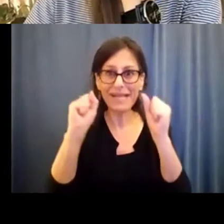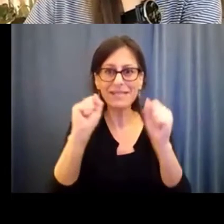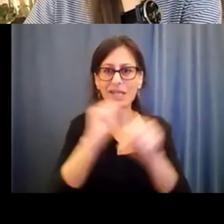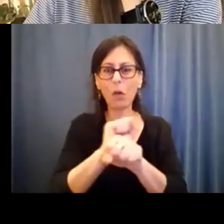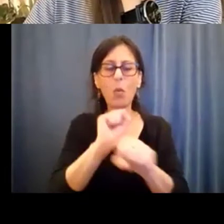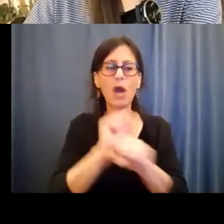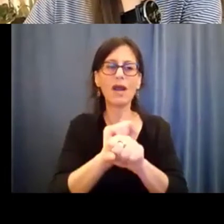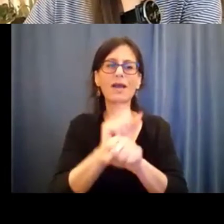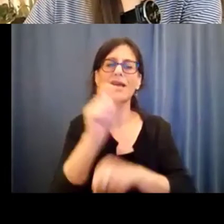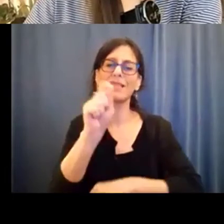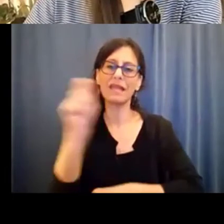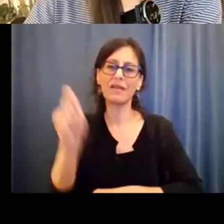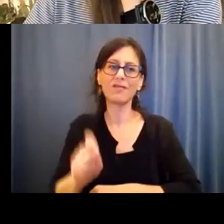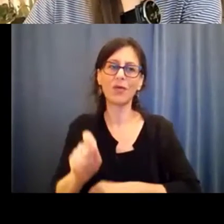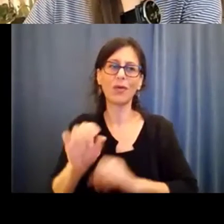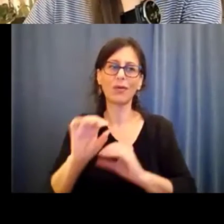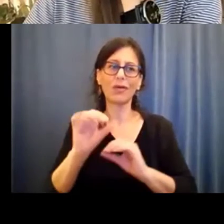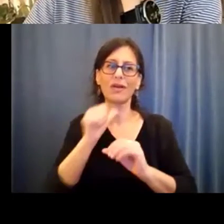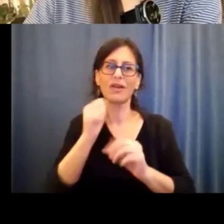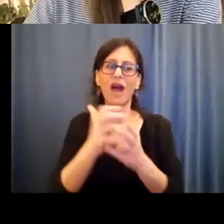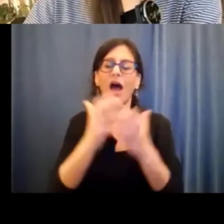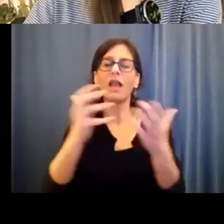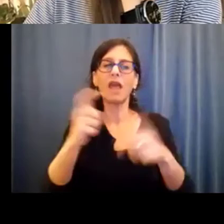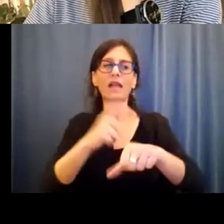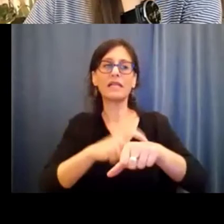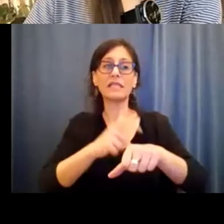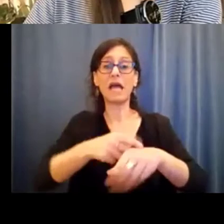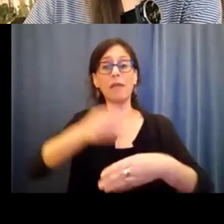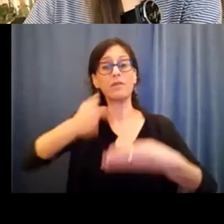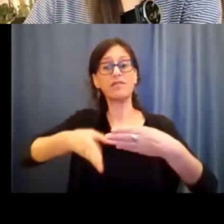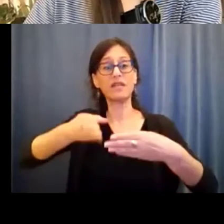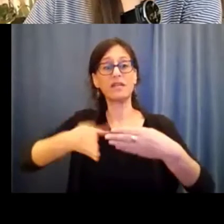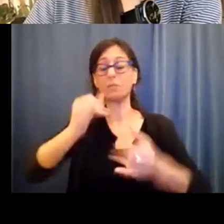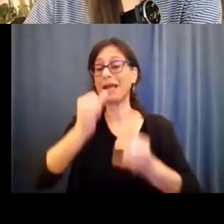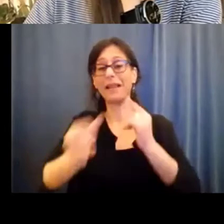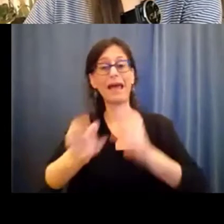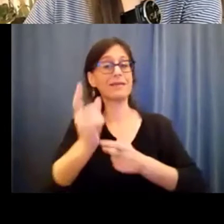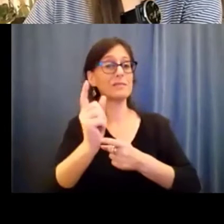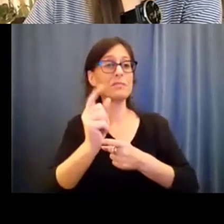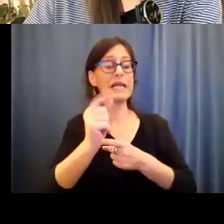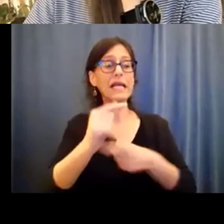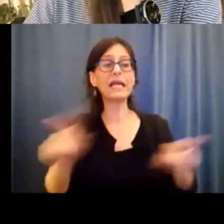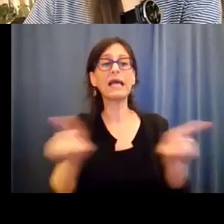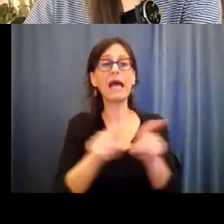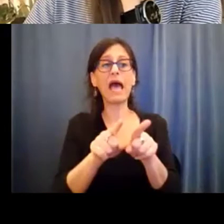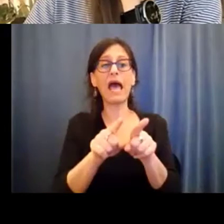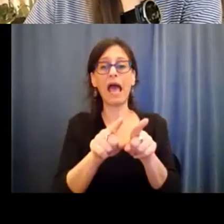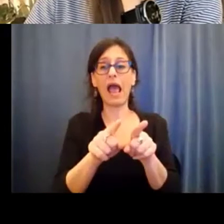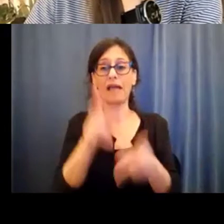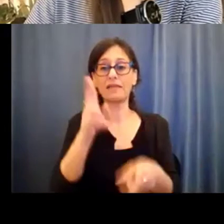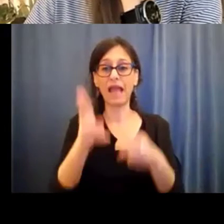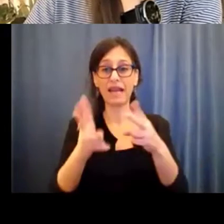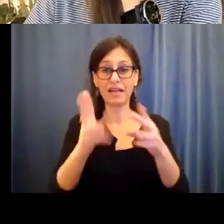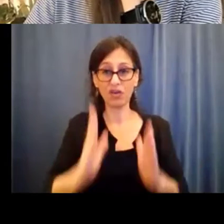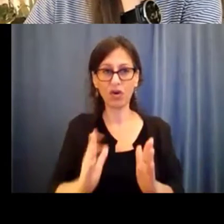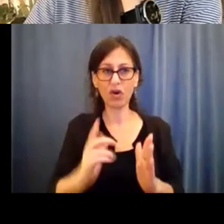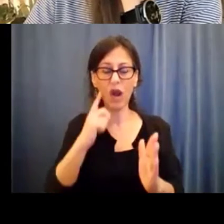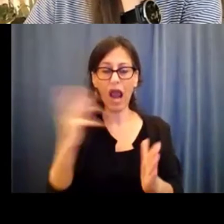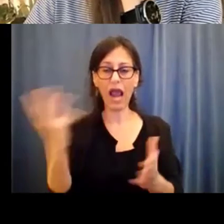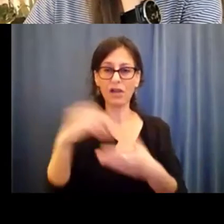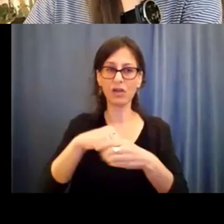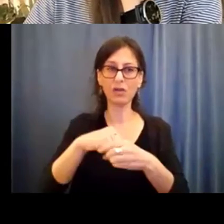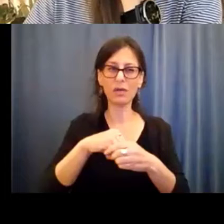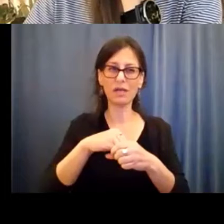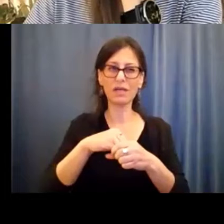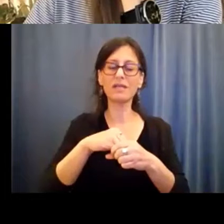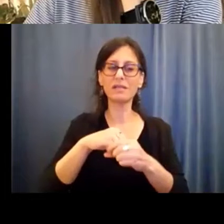amazing job. So therefore we had no time to finish. And by the last minute, as an editor, I also